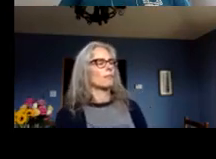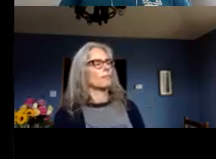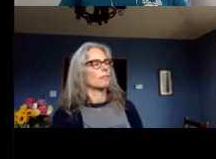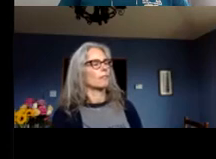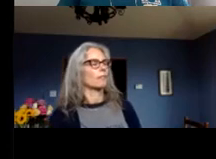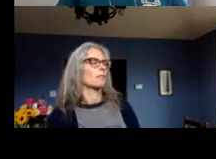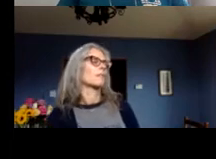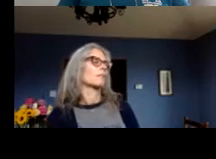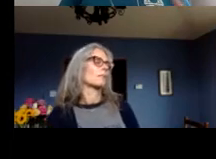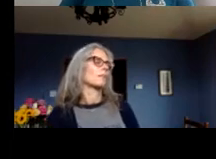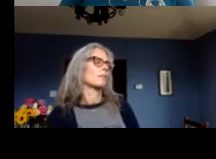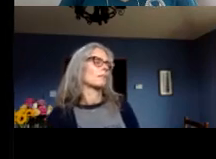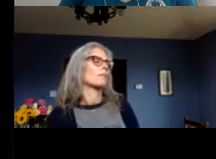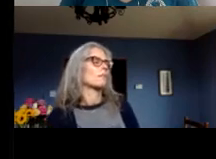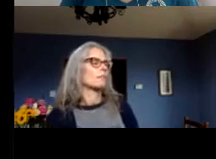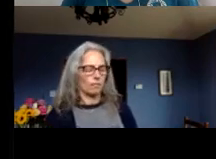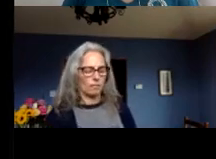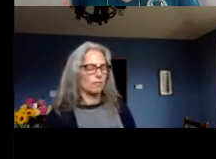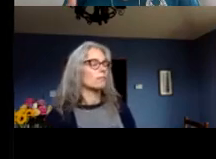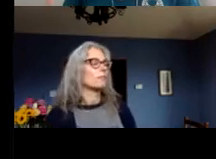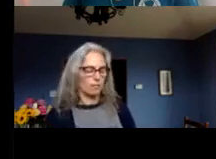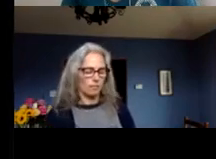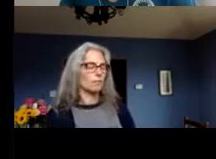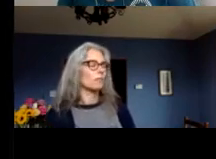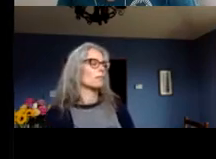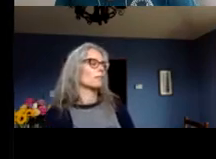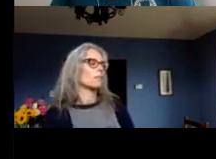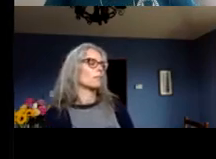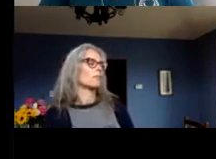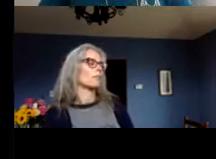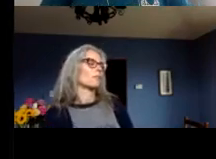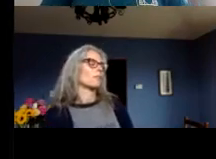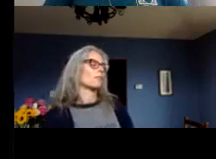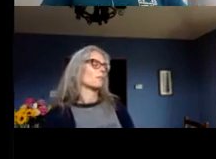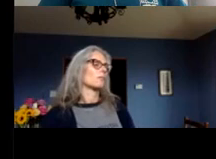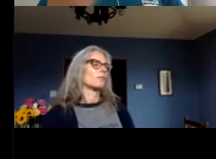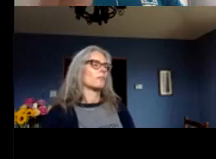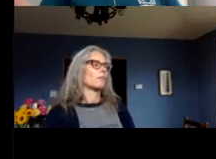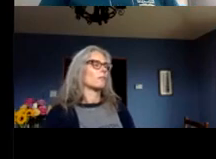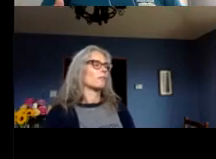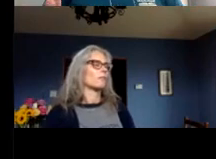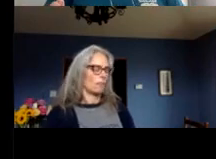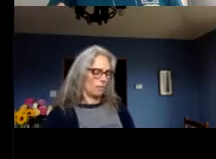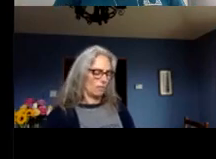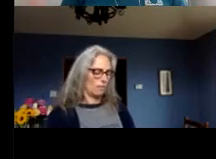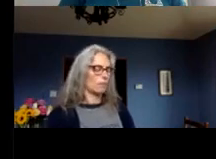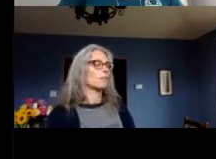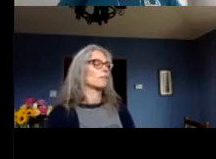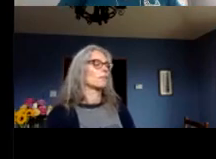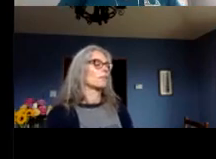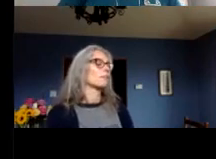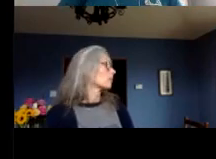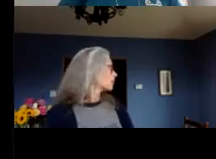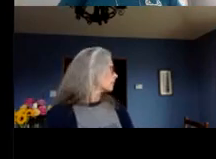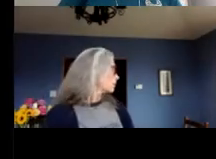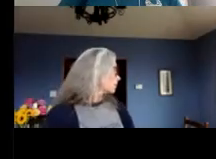I've got a picture here of the teacher side. You don't have this in your classroom because you don't have any students get to turn stuff in. This is what it looks like when students turn stuff